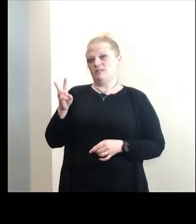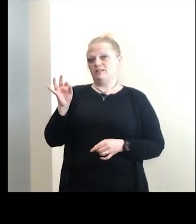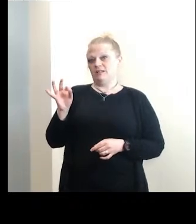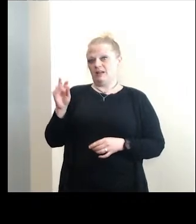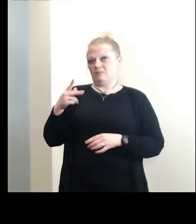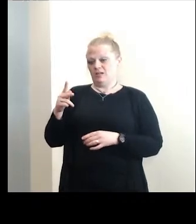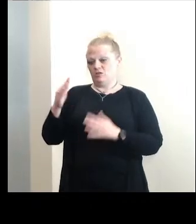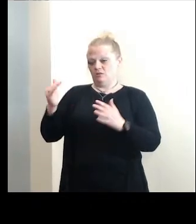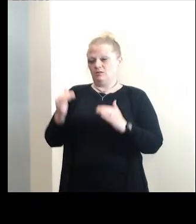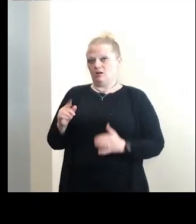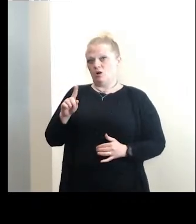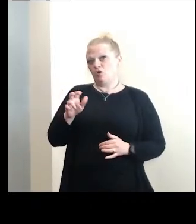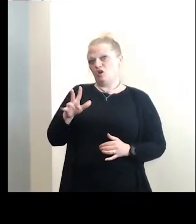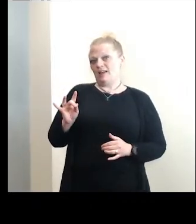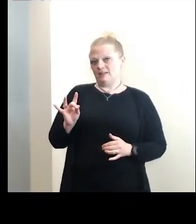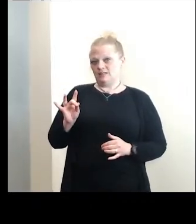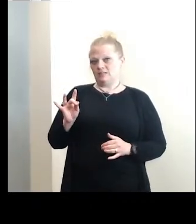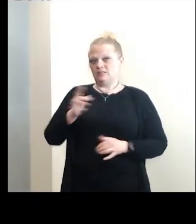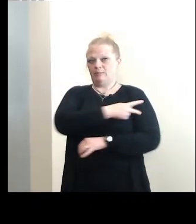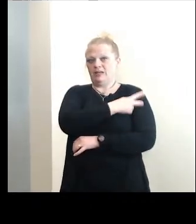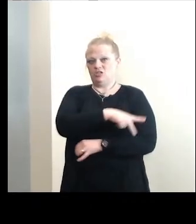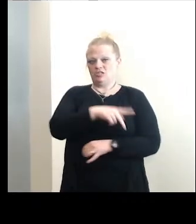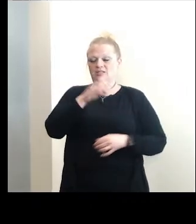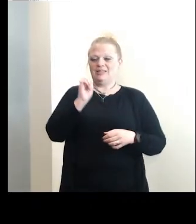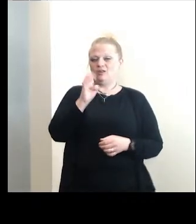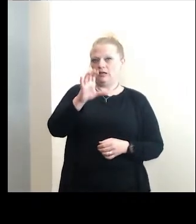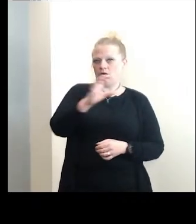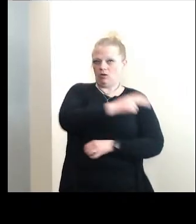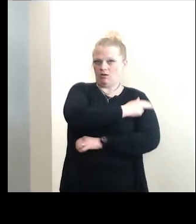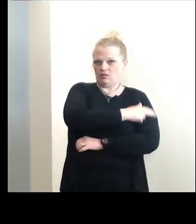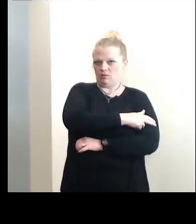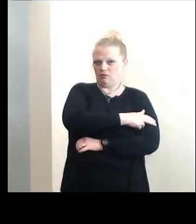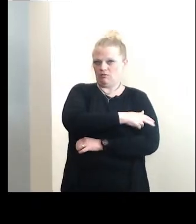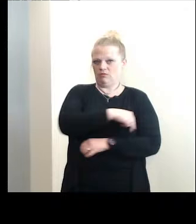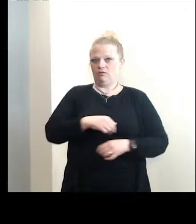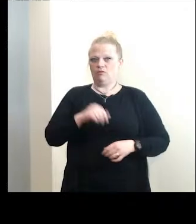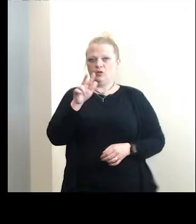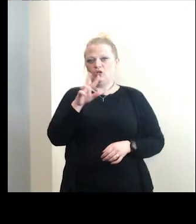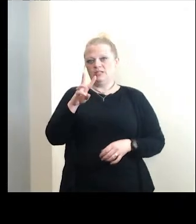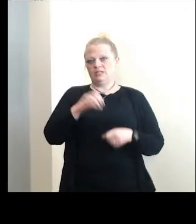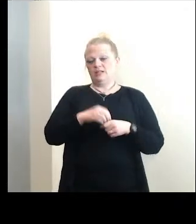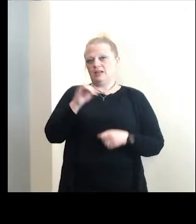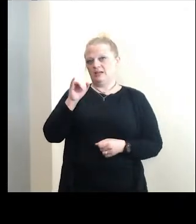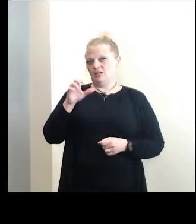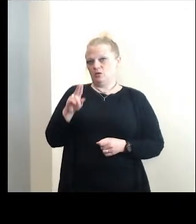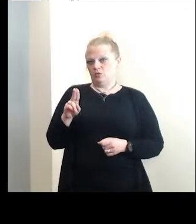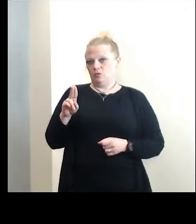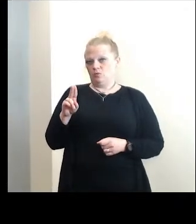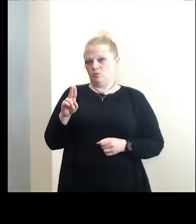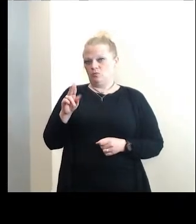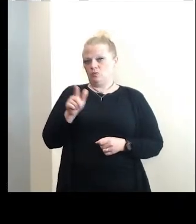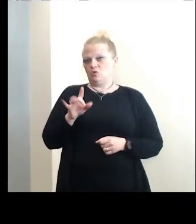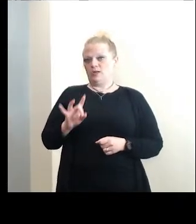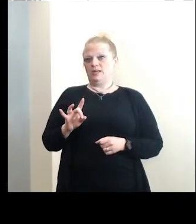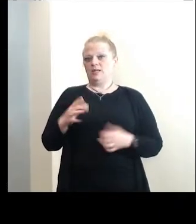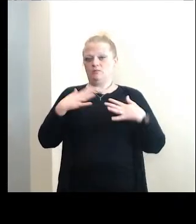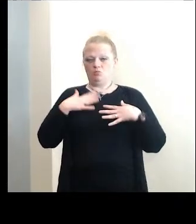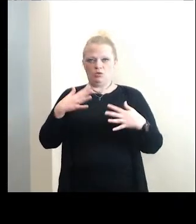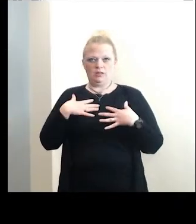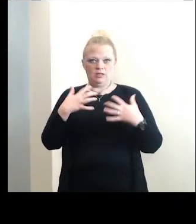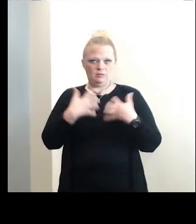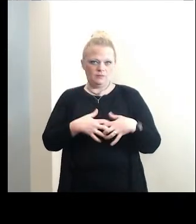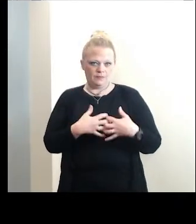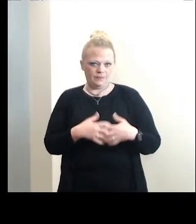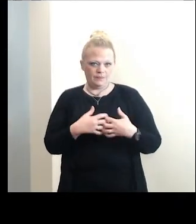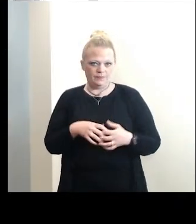patients, 138 patients were in Erie County hospitals, 36 in the ICU, 28 on an airway